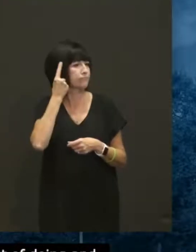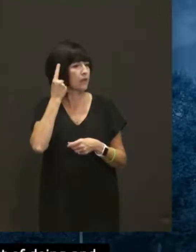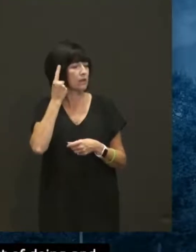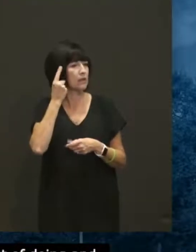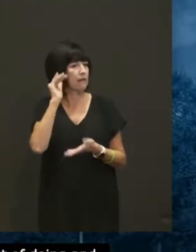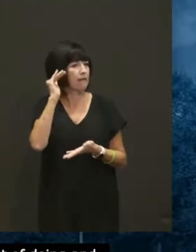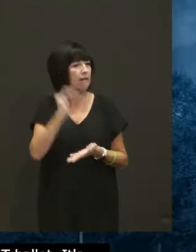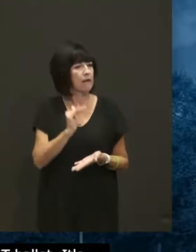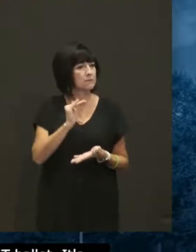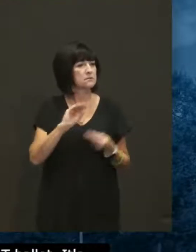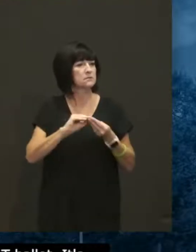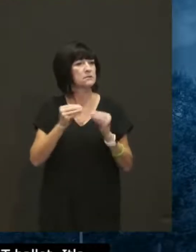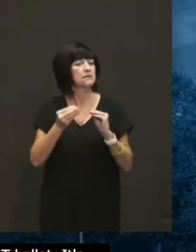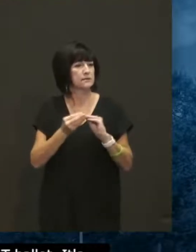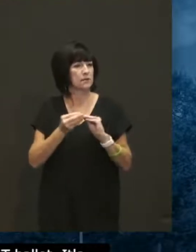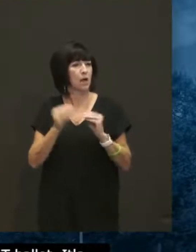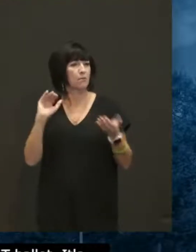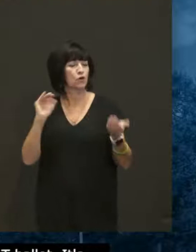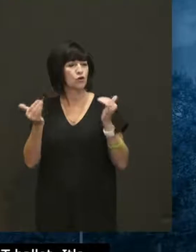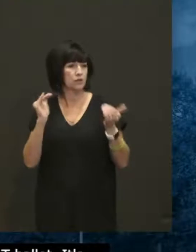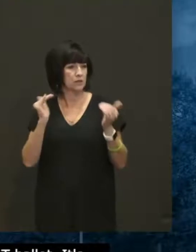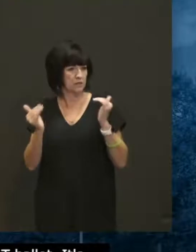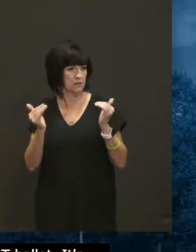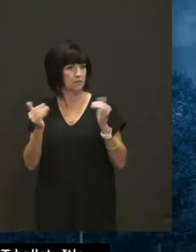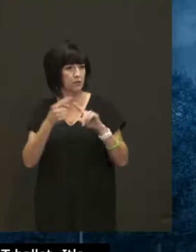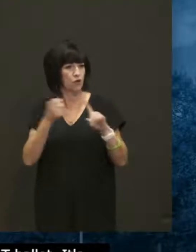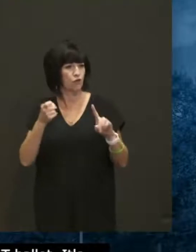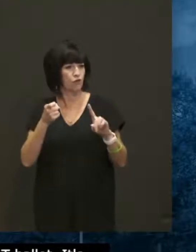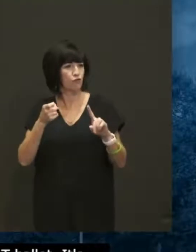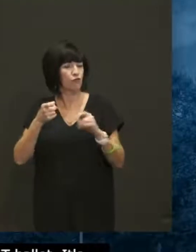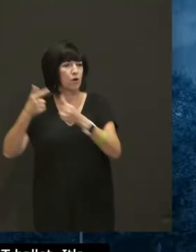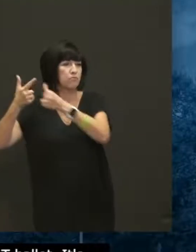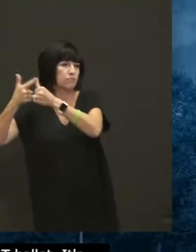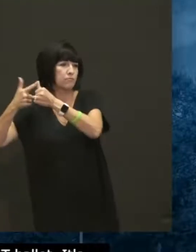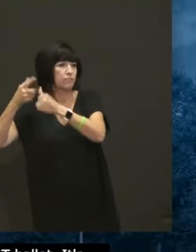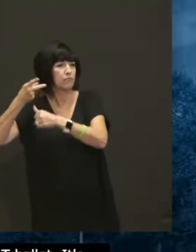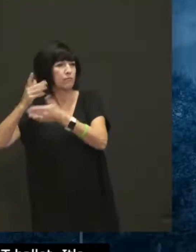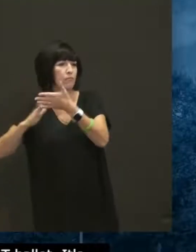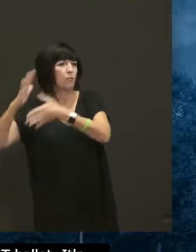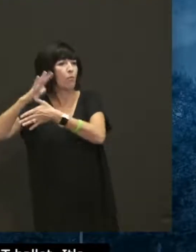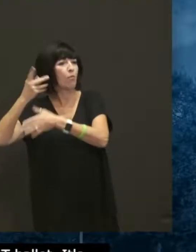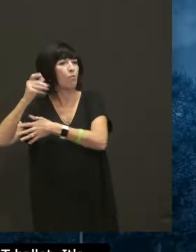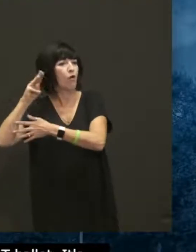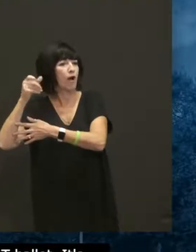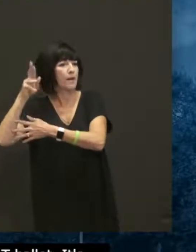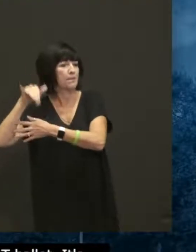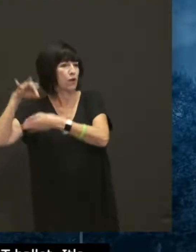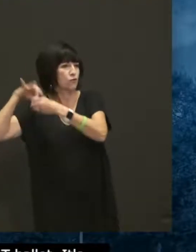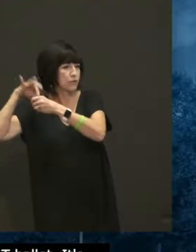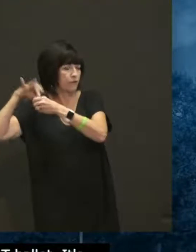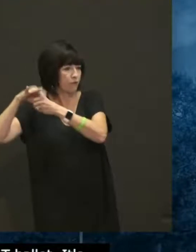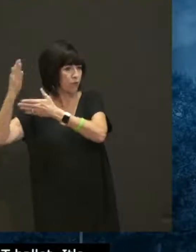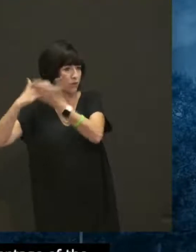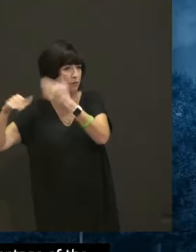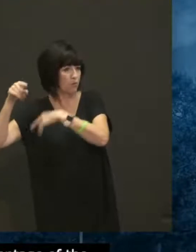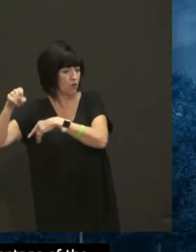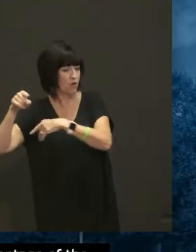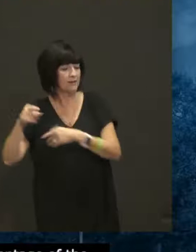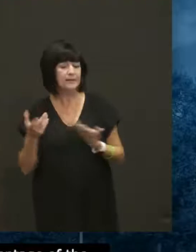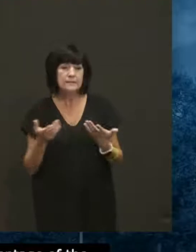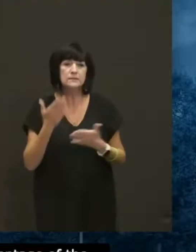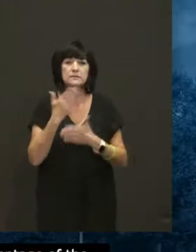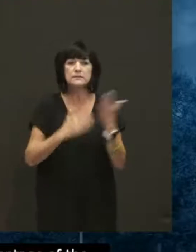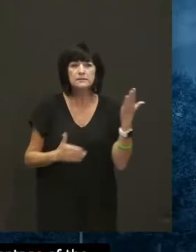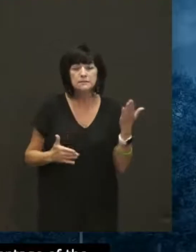percentage, a relative percentage on the primary side. Some of that we think is a function that